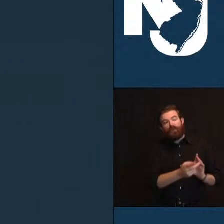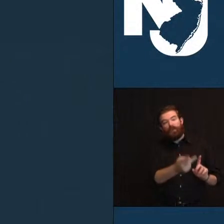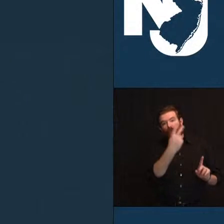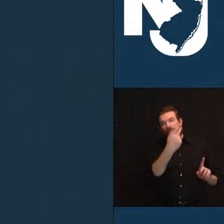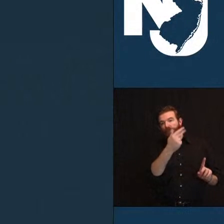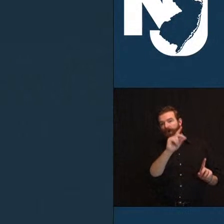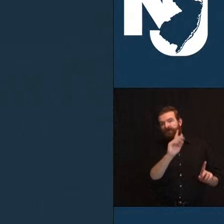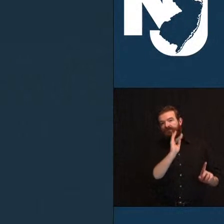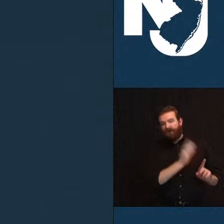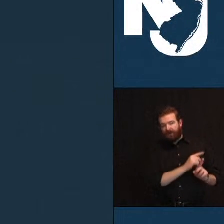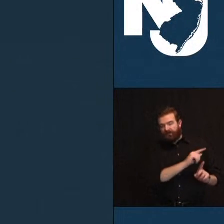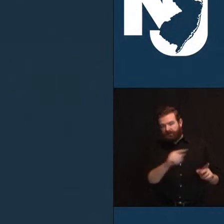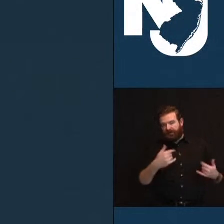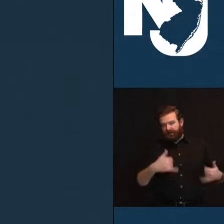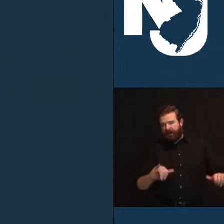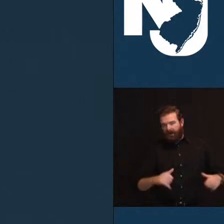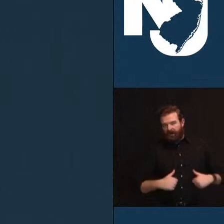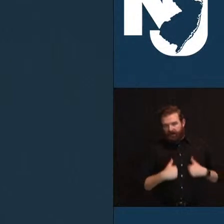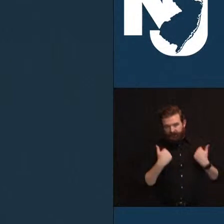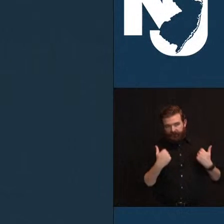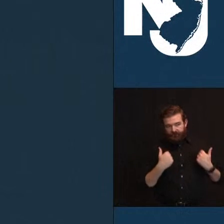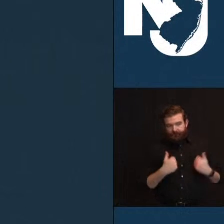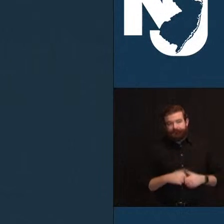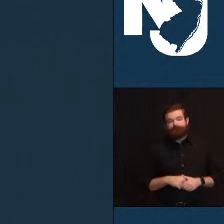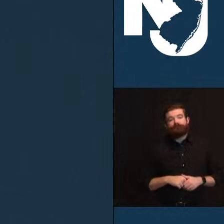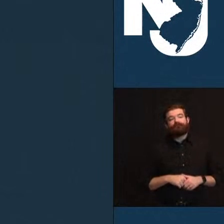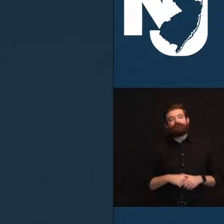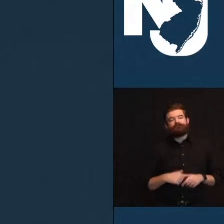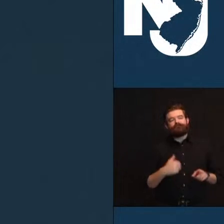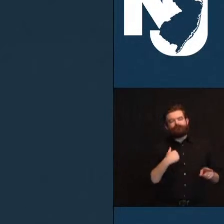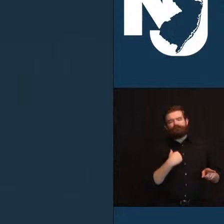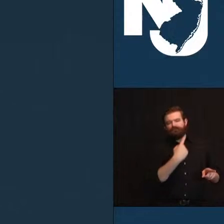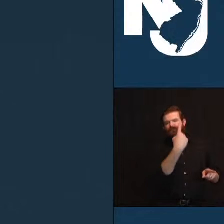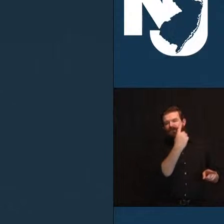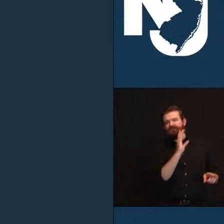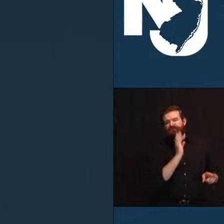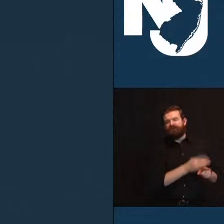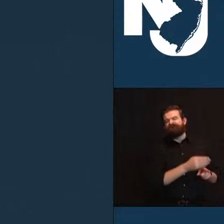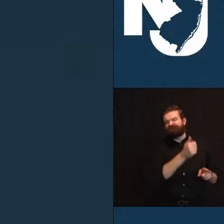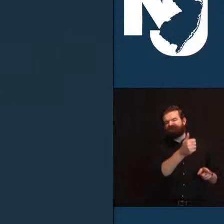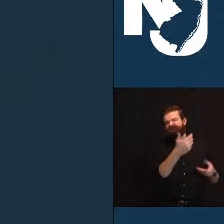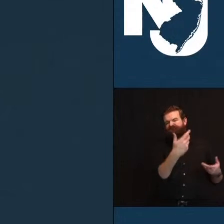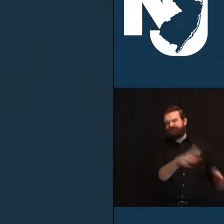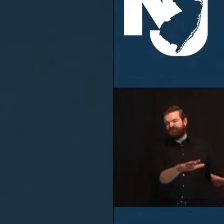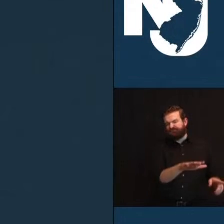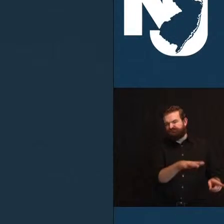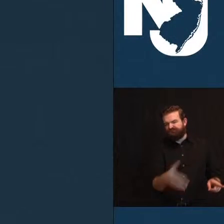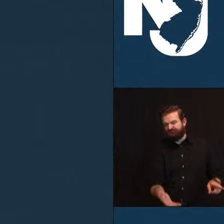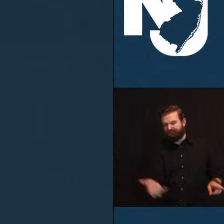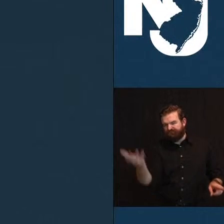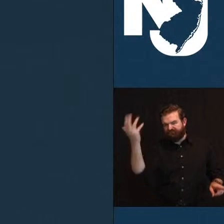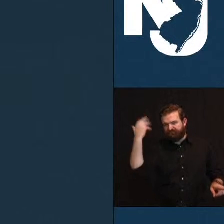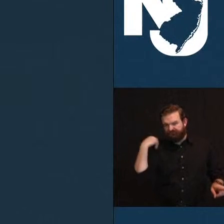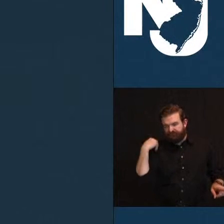predeceased, sadly, by another daughter, Jill, and he's also survived by his brother Robert and by his nephews and niece.